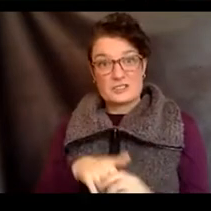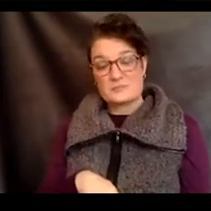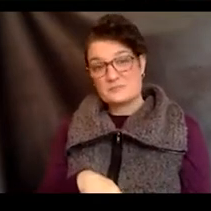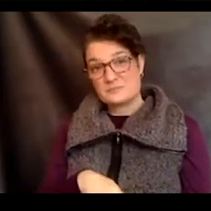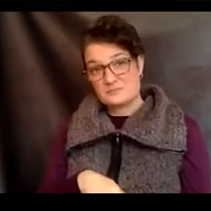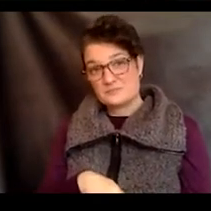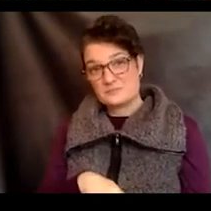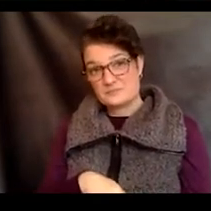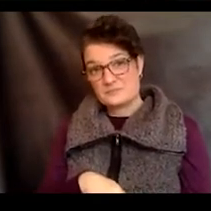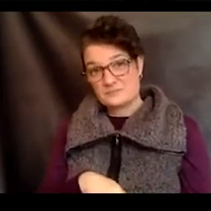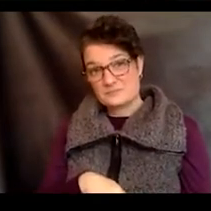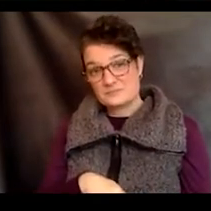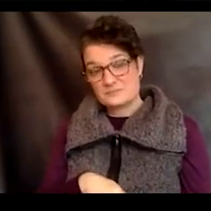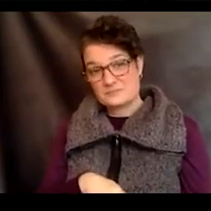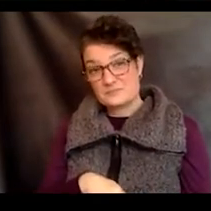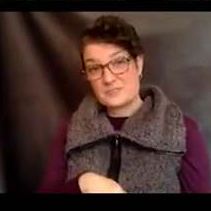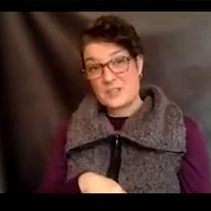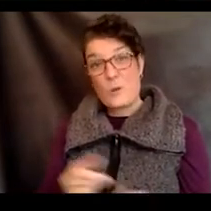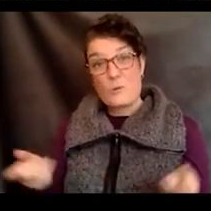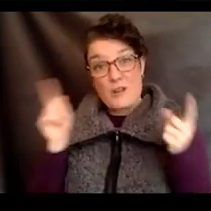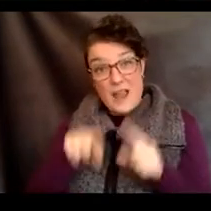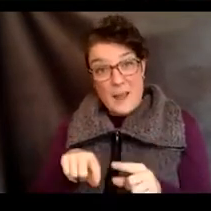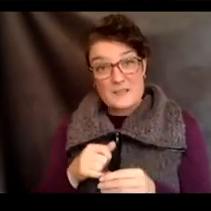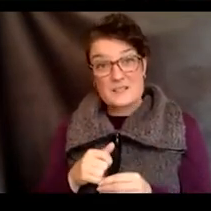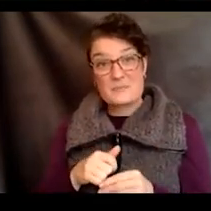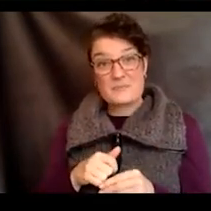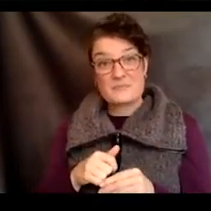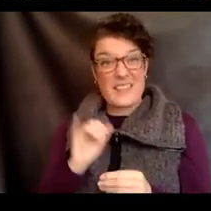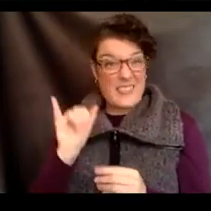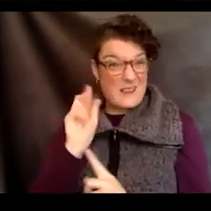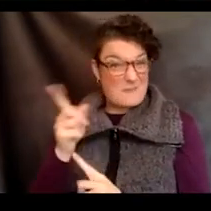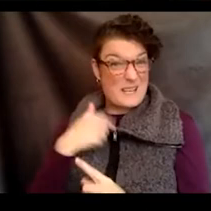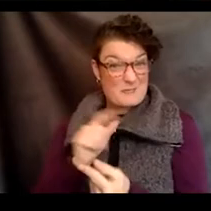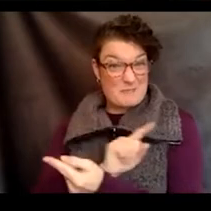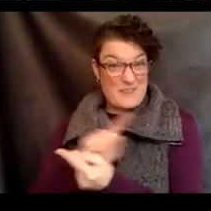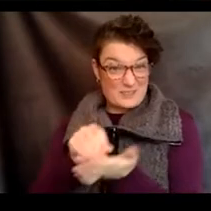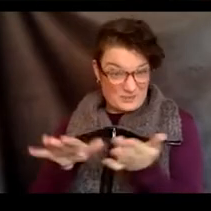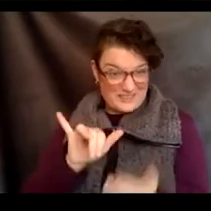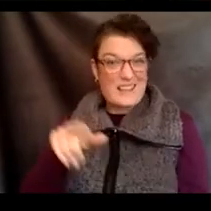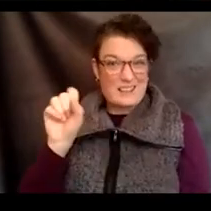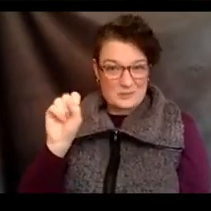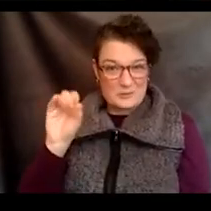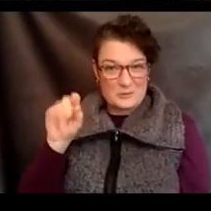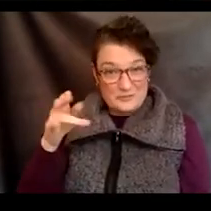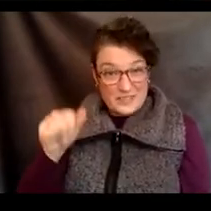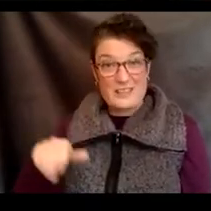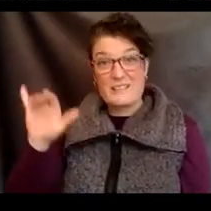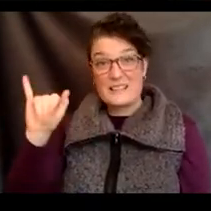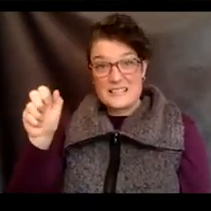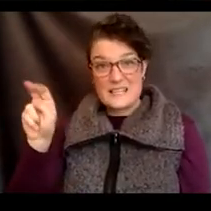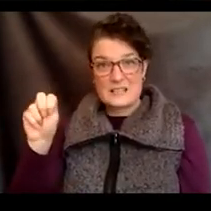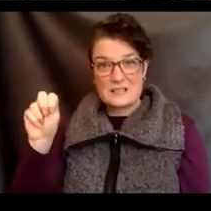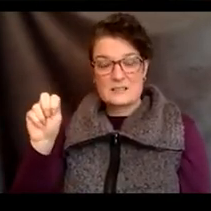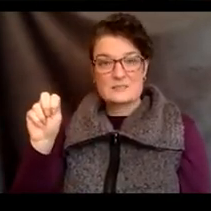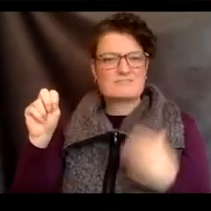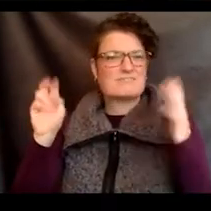happened was the minute we met the students like Sophia and Ian, we just turn